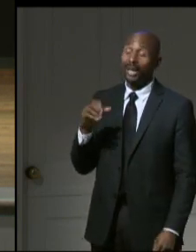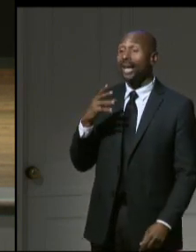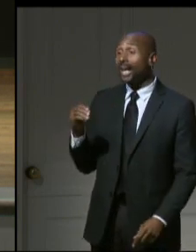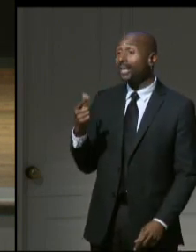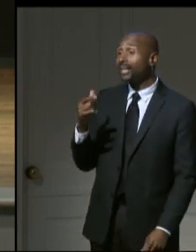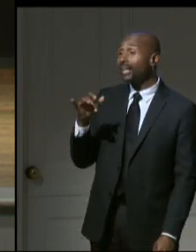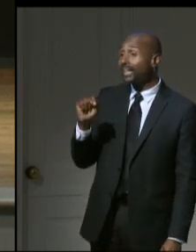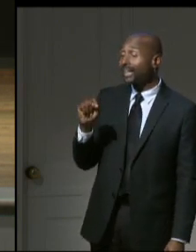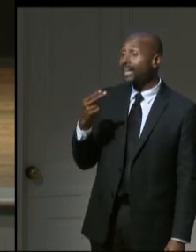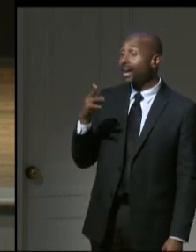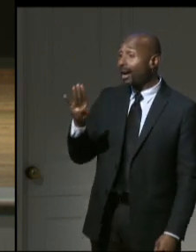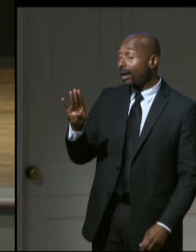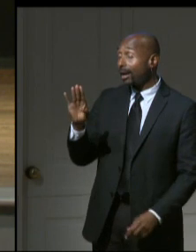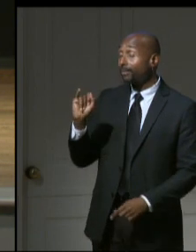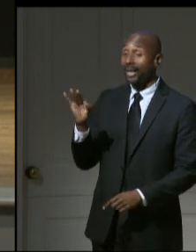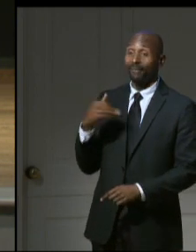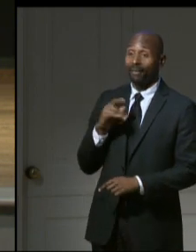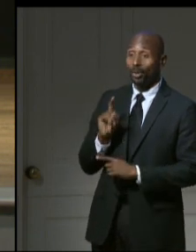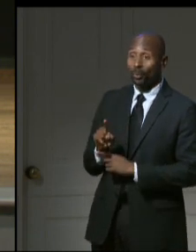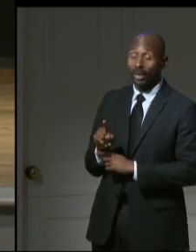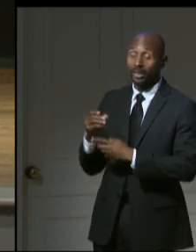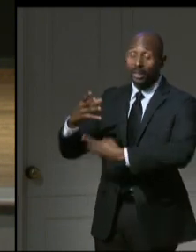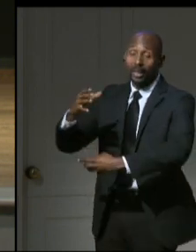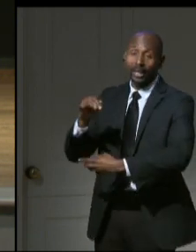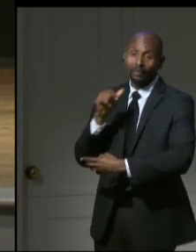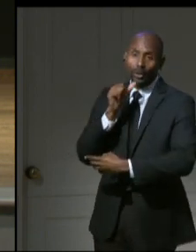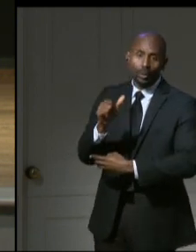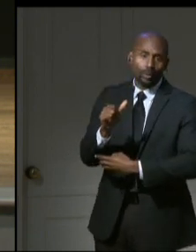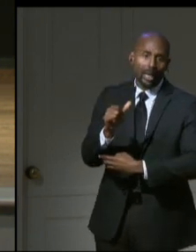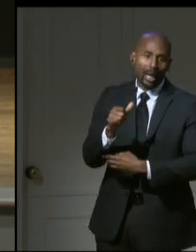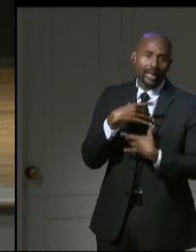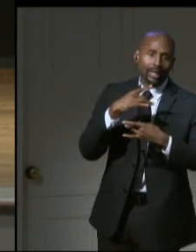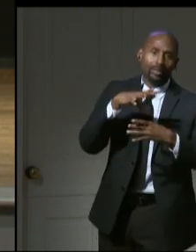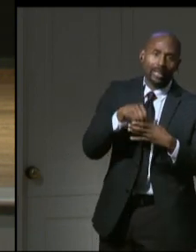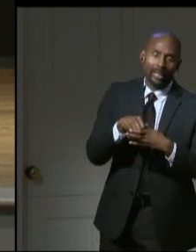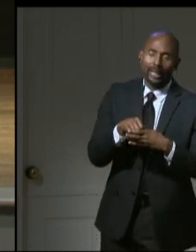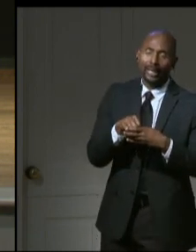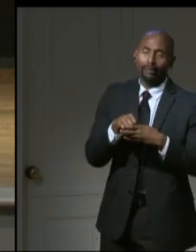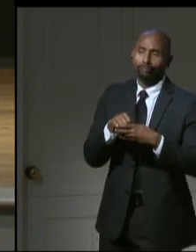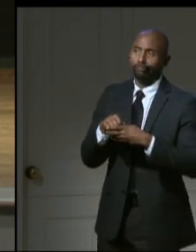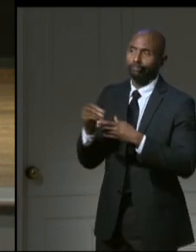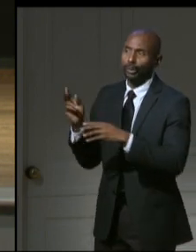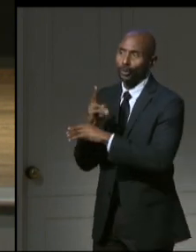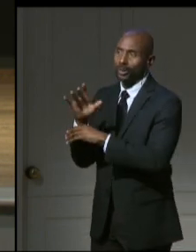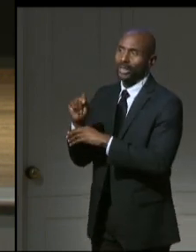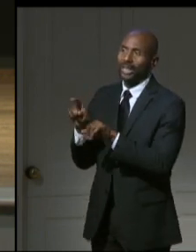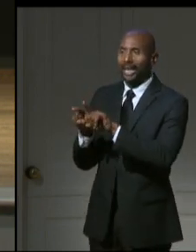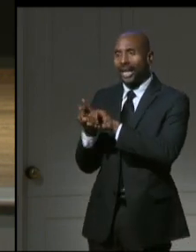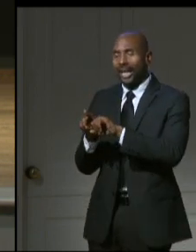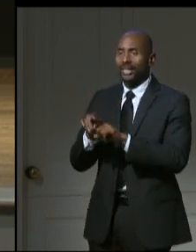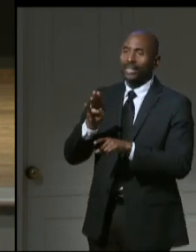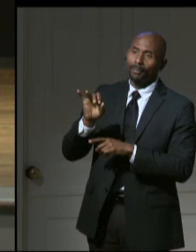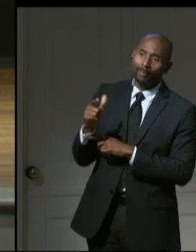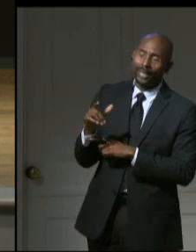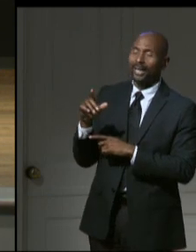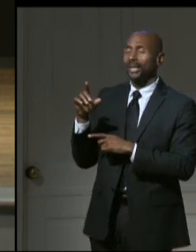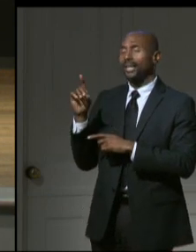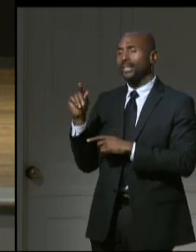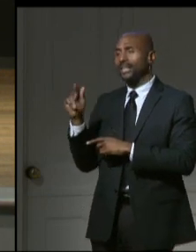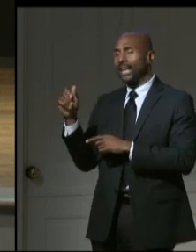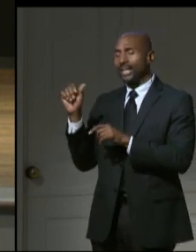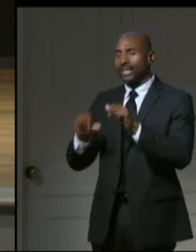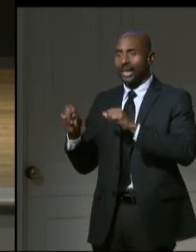if you have any question, if you wanted doing it being a big data scientist or an individual from home, there's a way you can write to us within 24